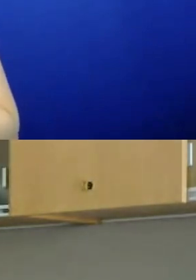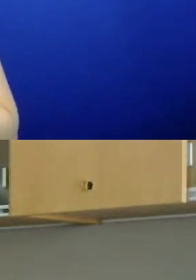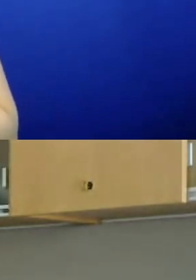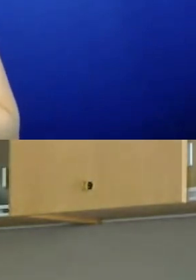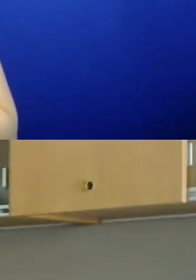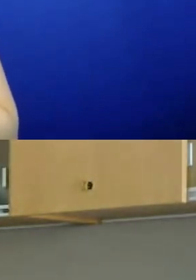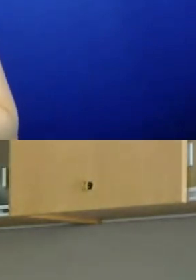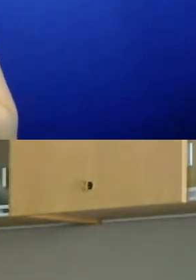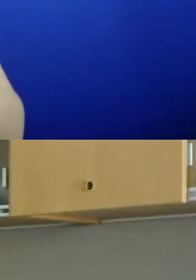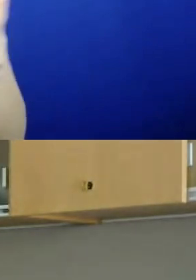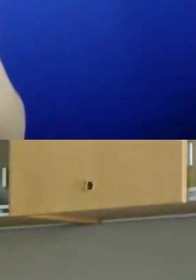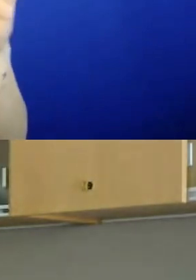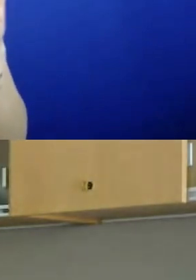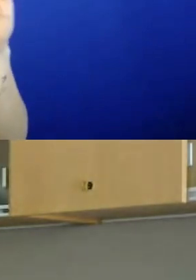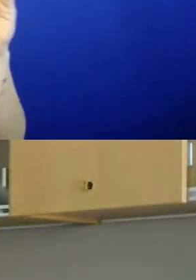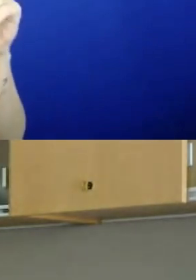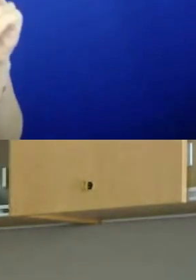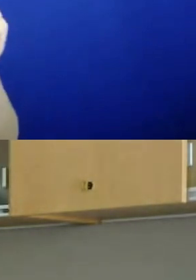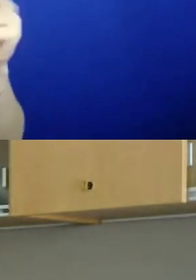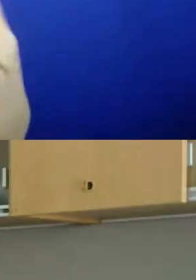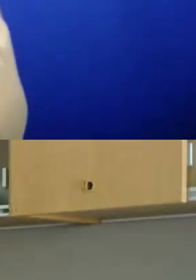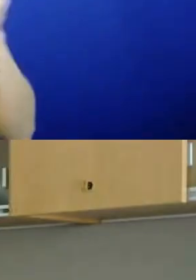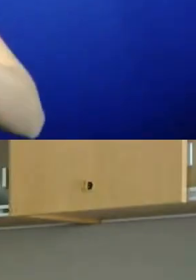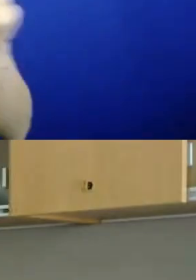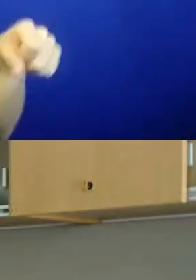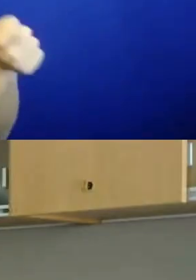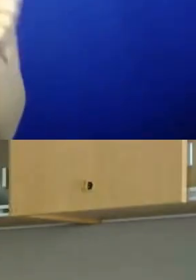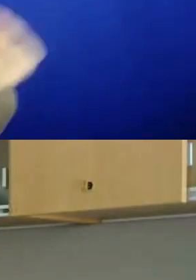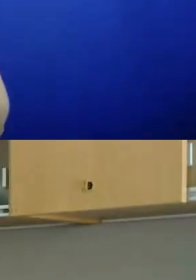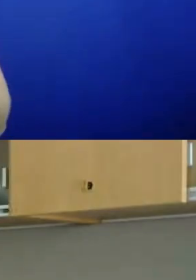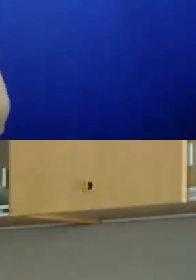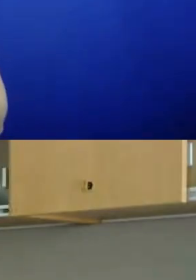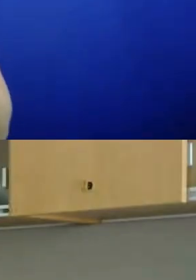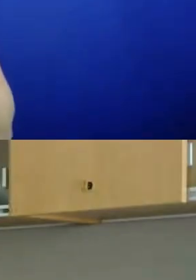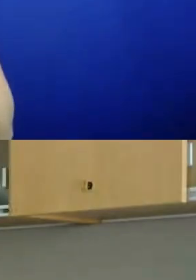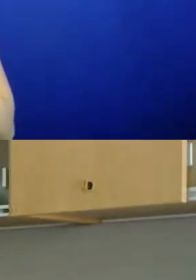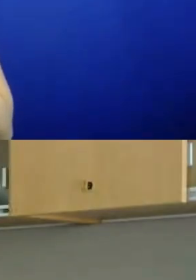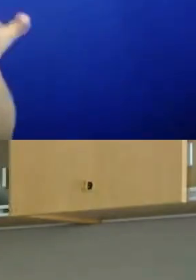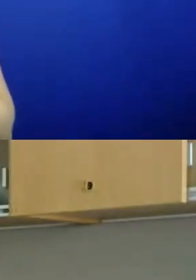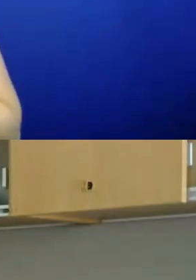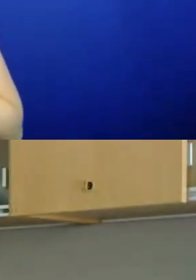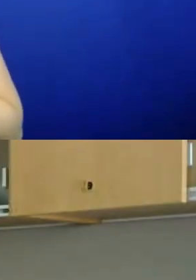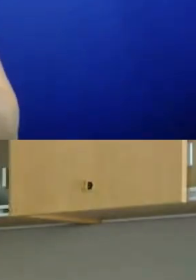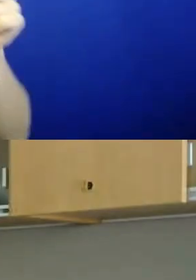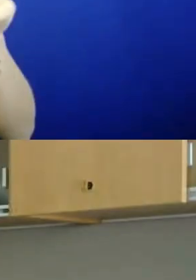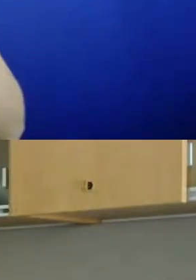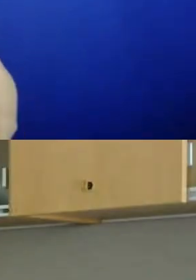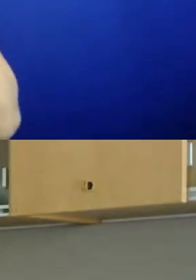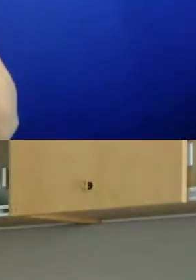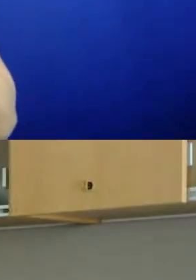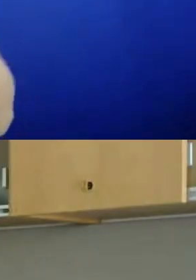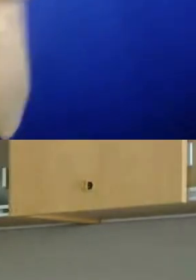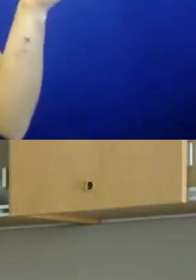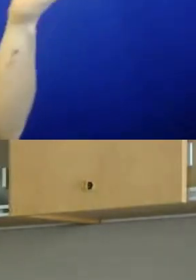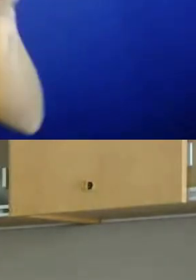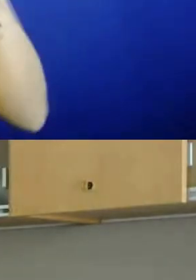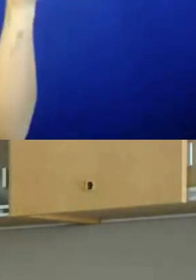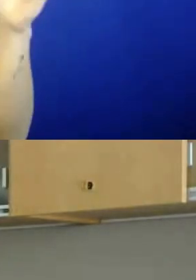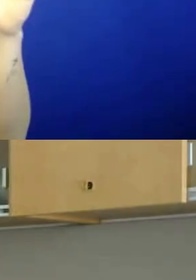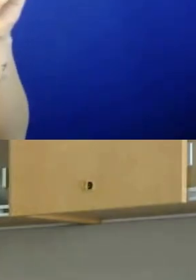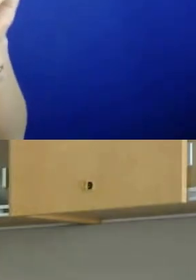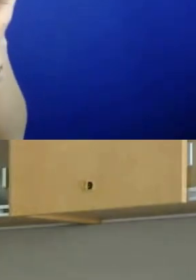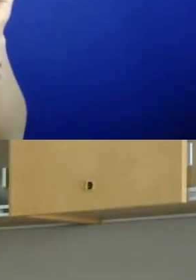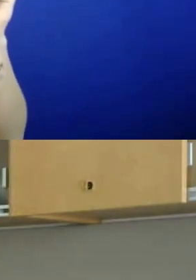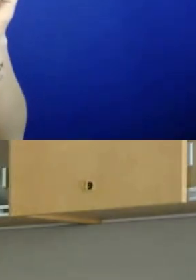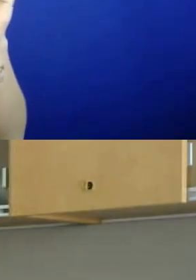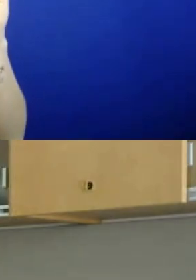there's and then CBN also has some potential pain properties. So I can tell you that there's research into all these cannabinoids, right?